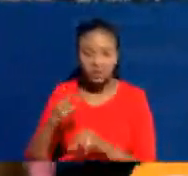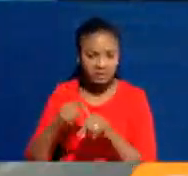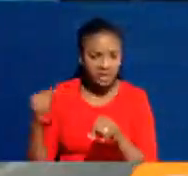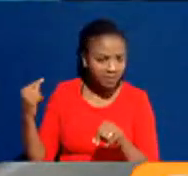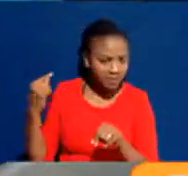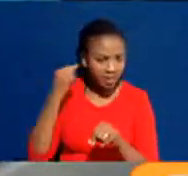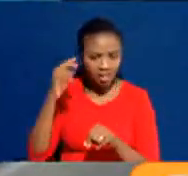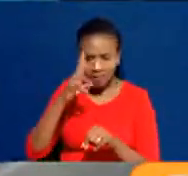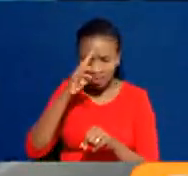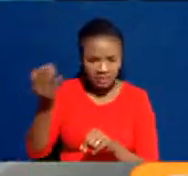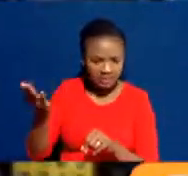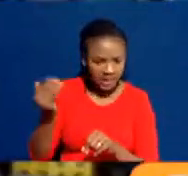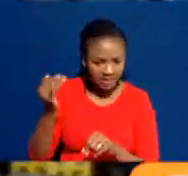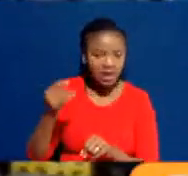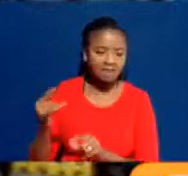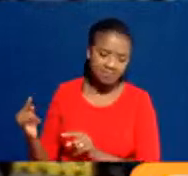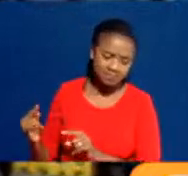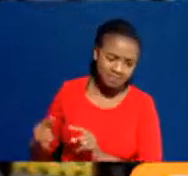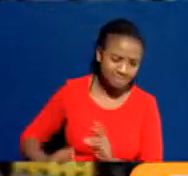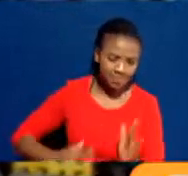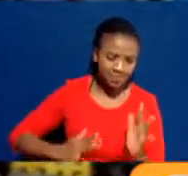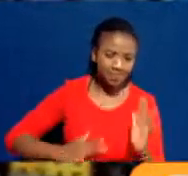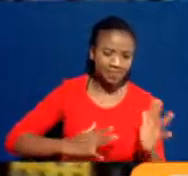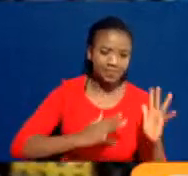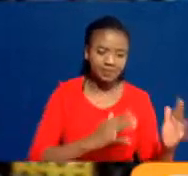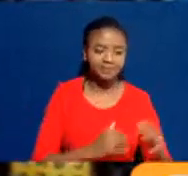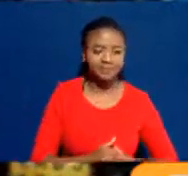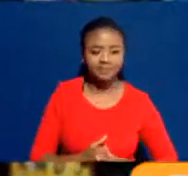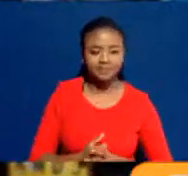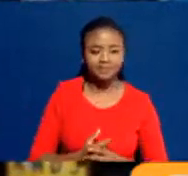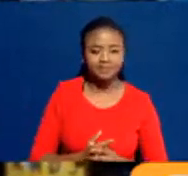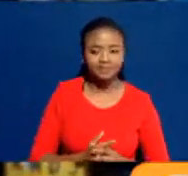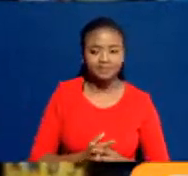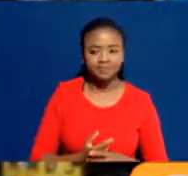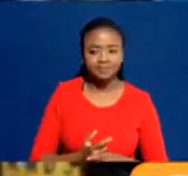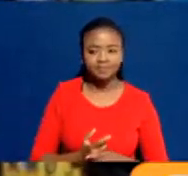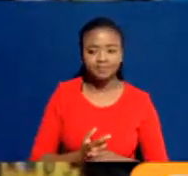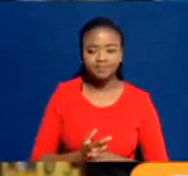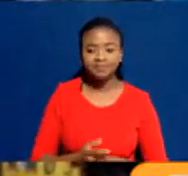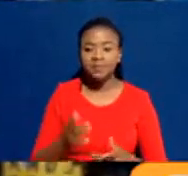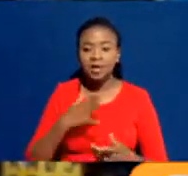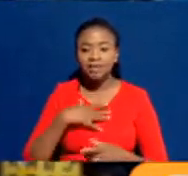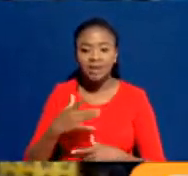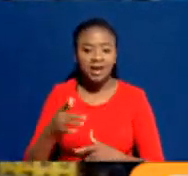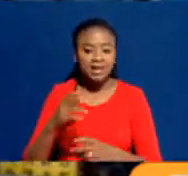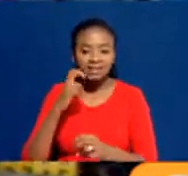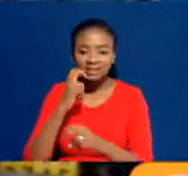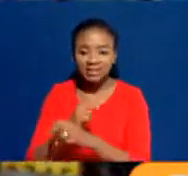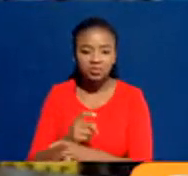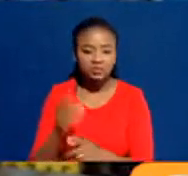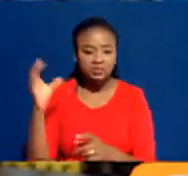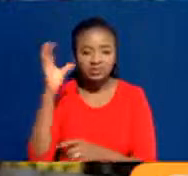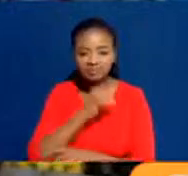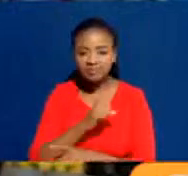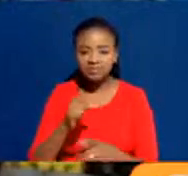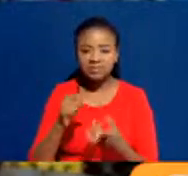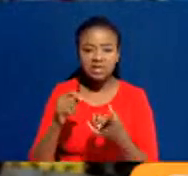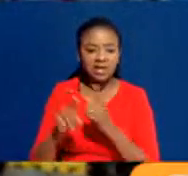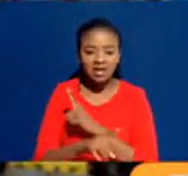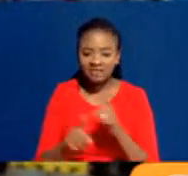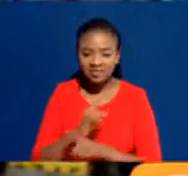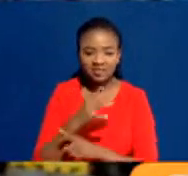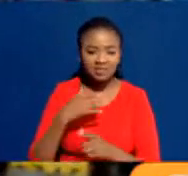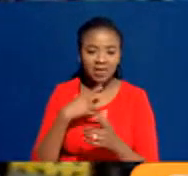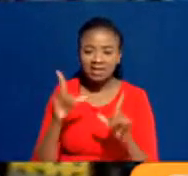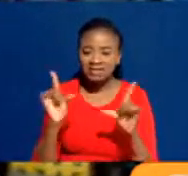the operation commenced. Files, the land file has missed, the title deeds are missing, so everybody is now worried and everything